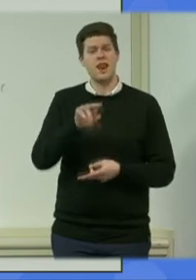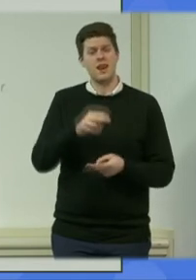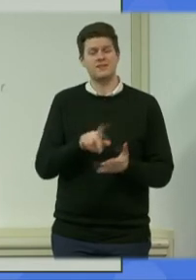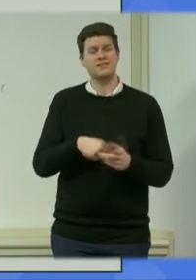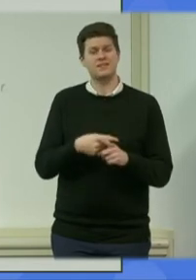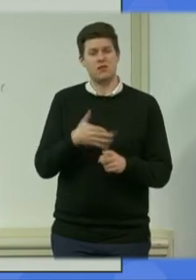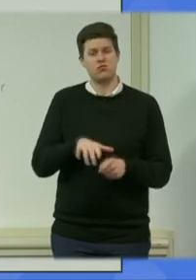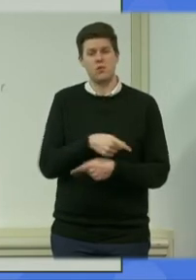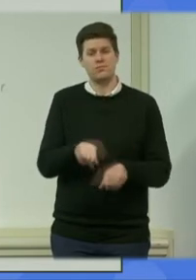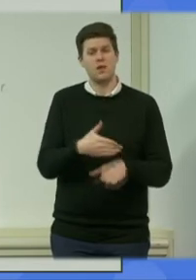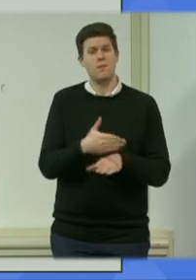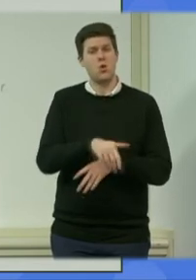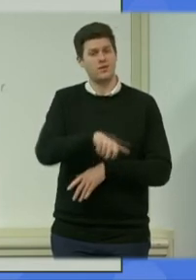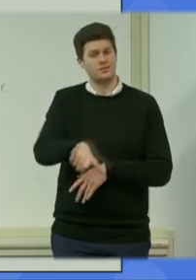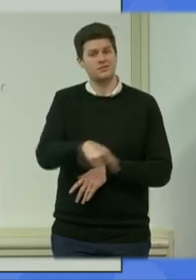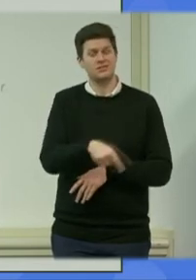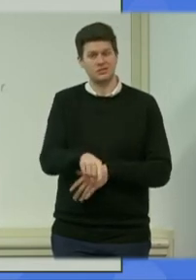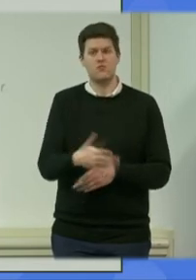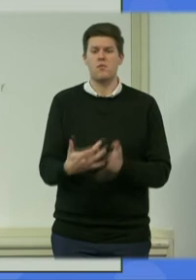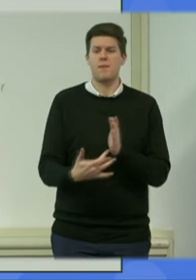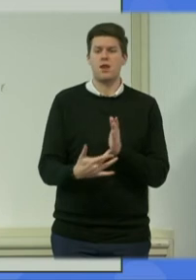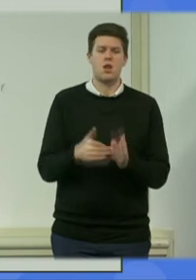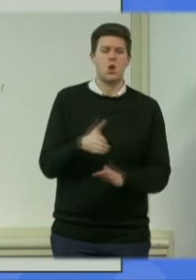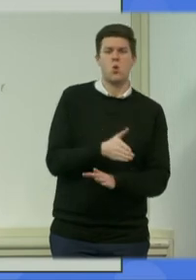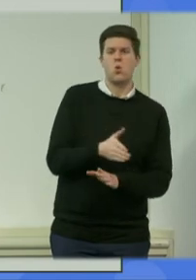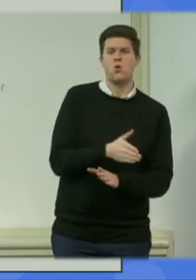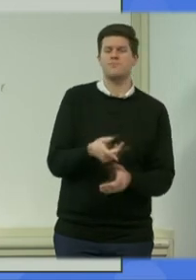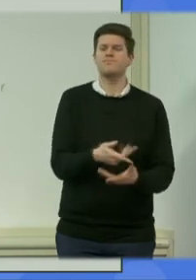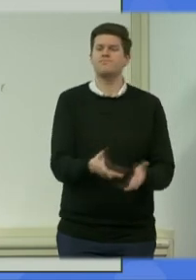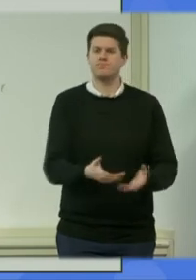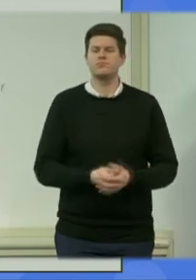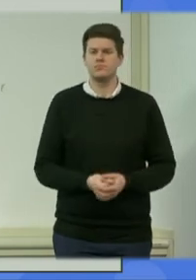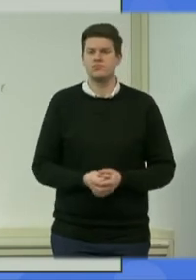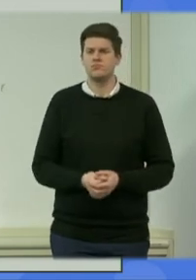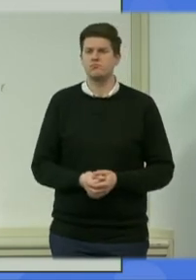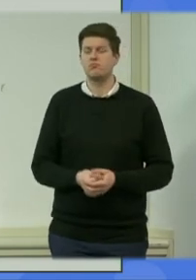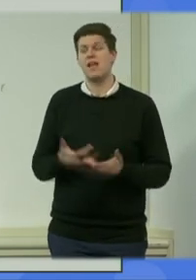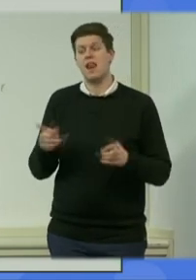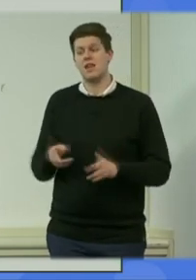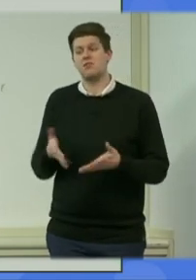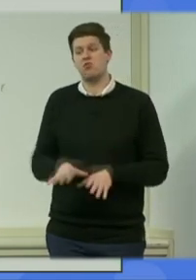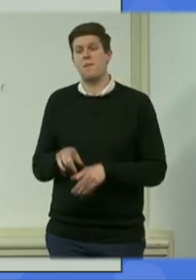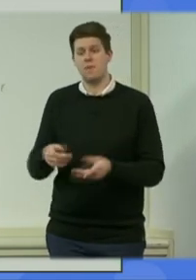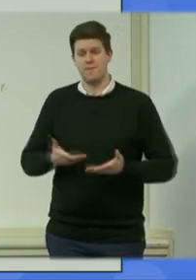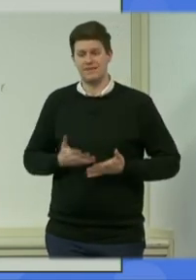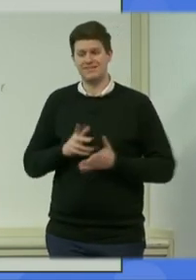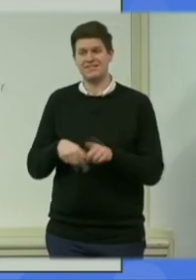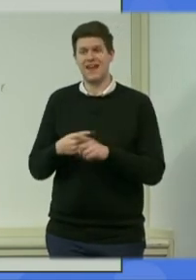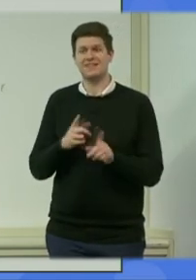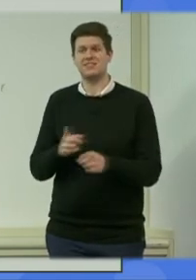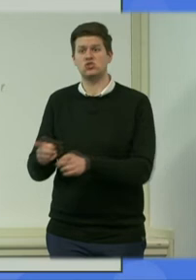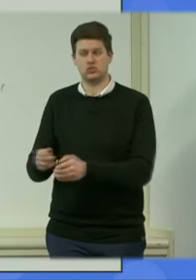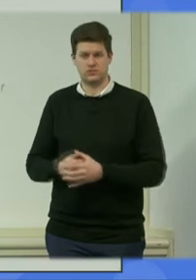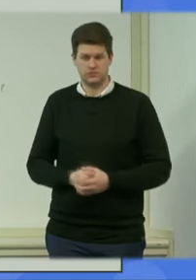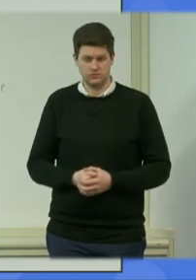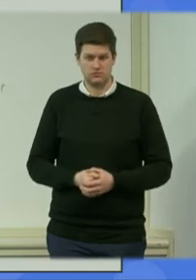of employee taxes, and we get less tax than our competitors in terms of business taxation. So those may be areas that you wish to